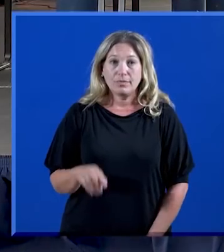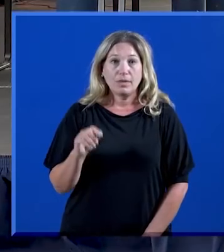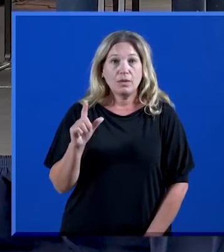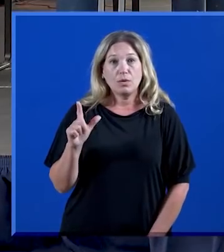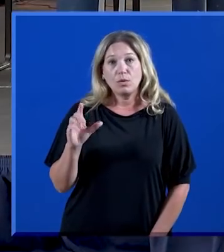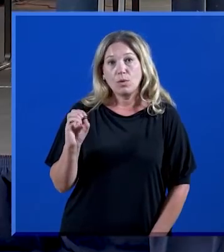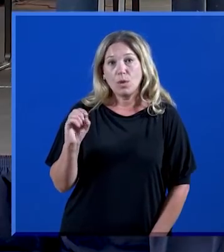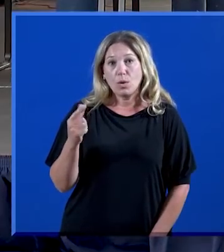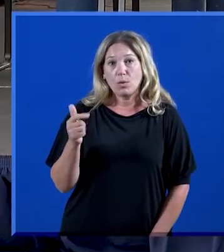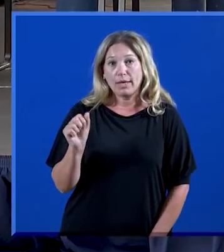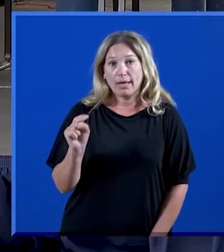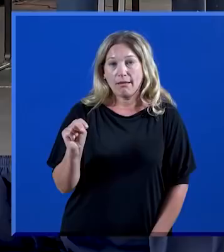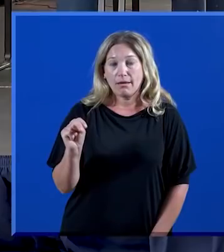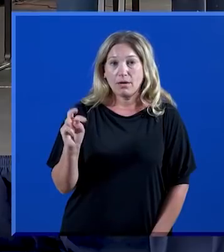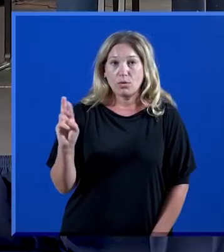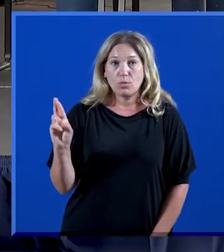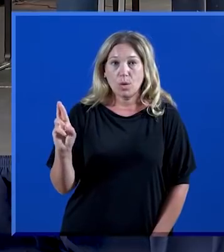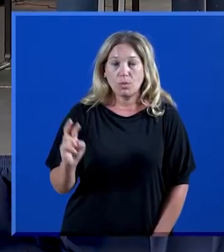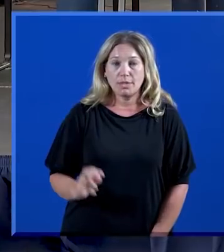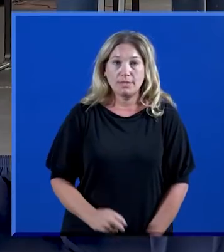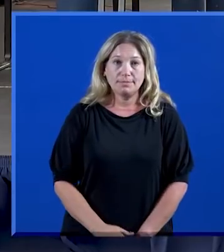Logan Roden.